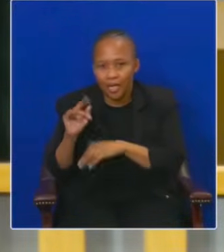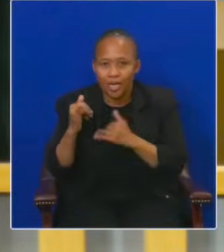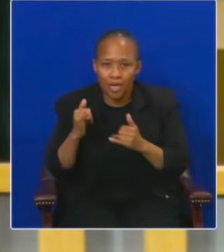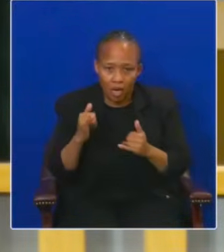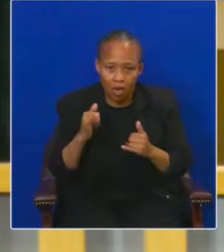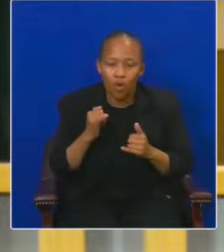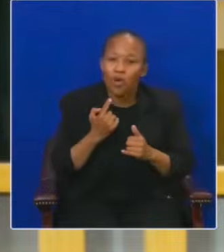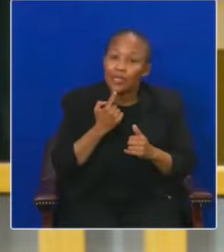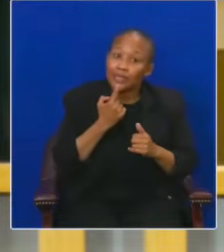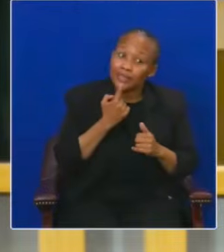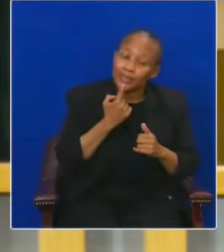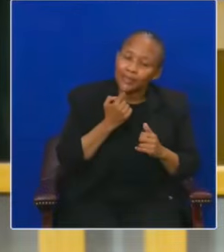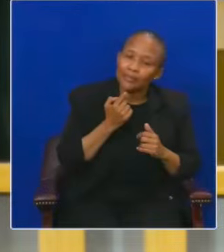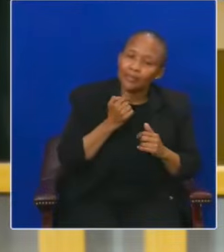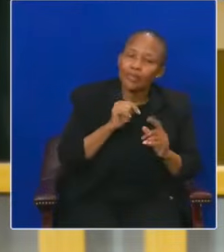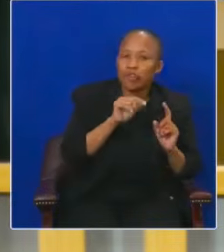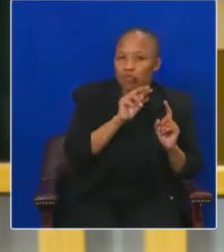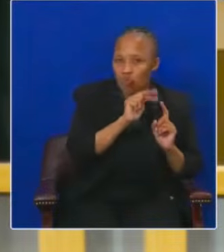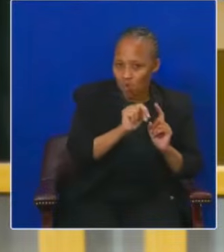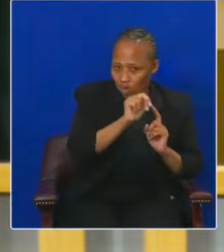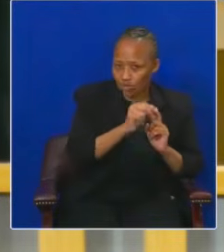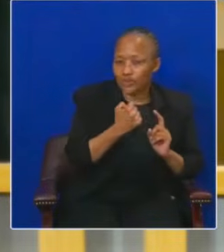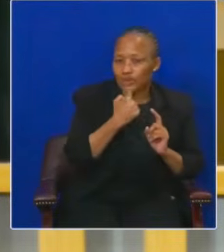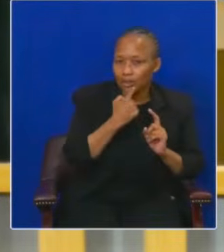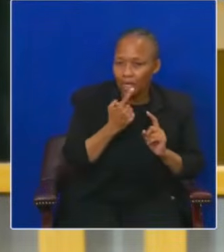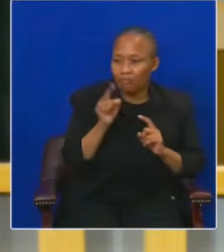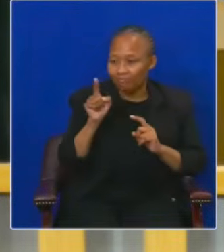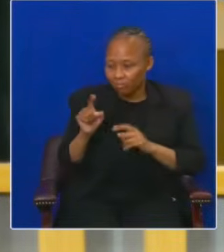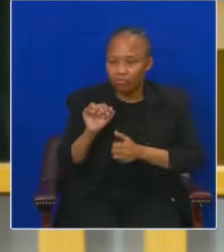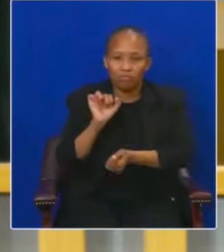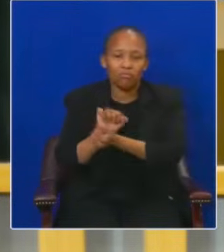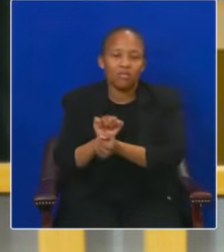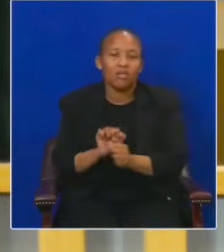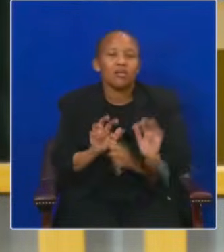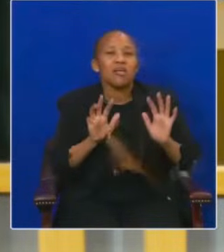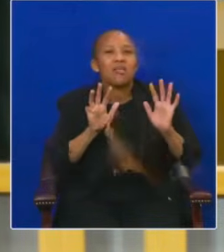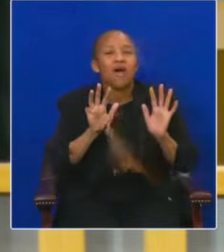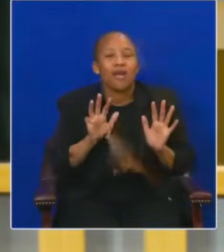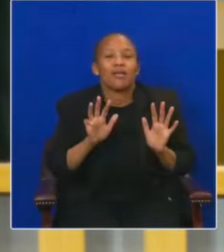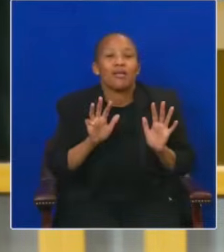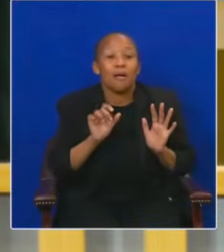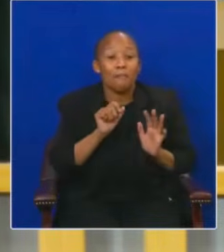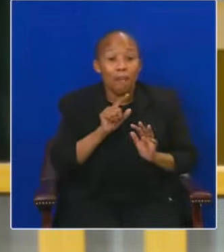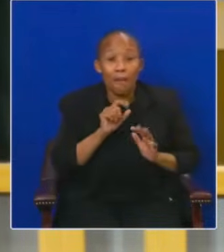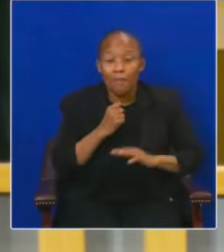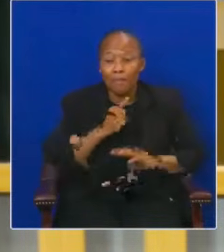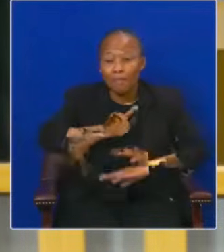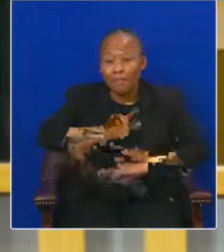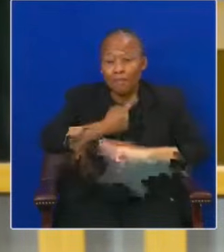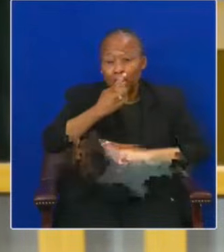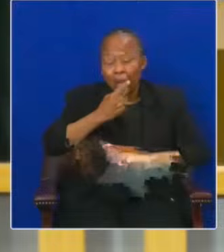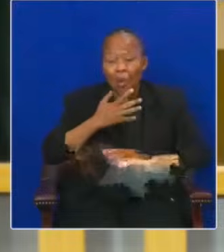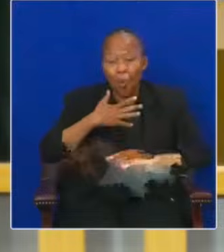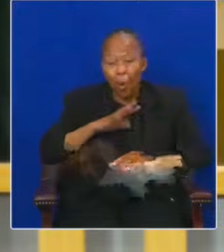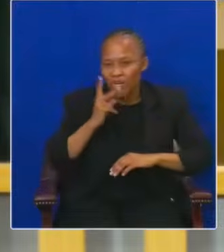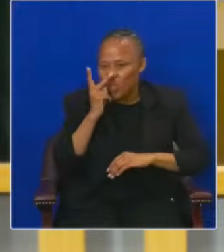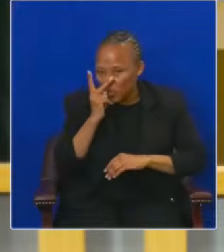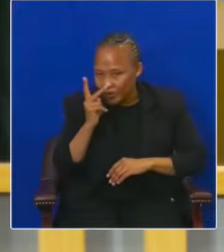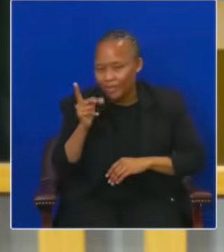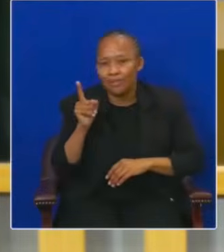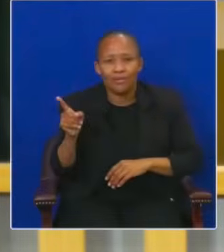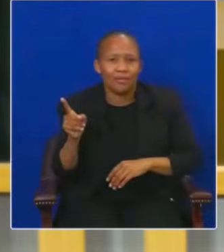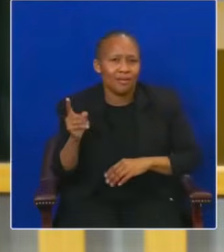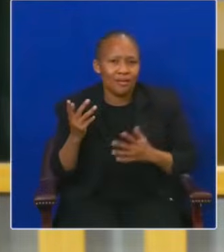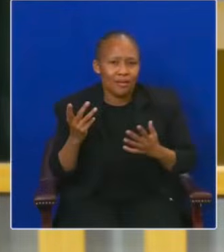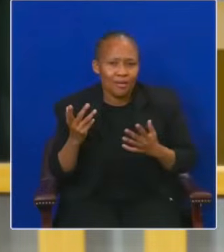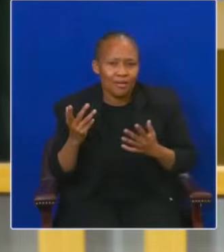9th, which is the very day that he asks to see this prisoner. Is that what